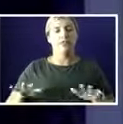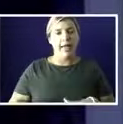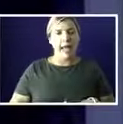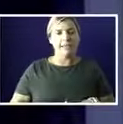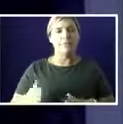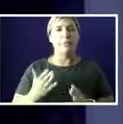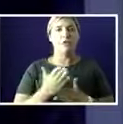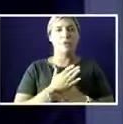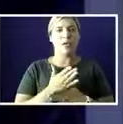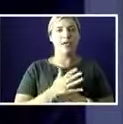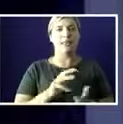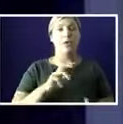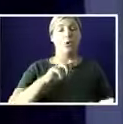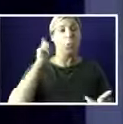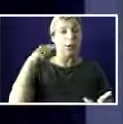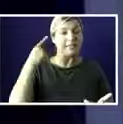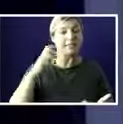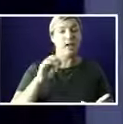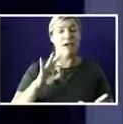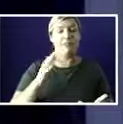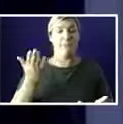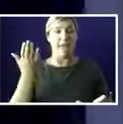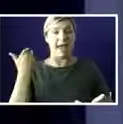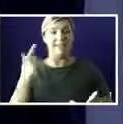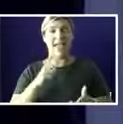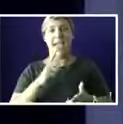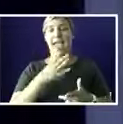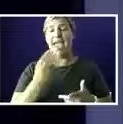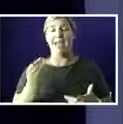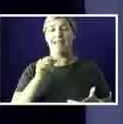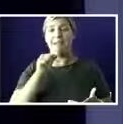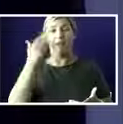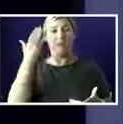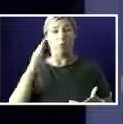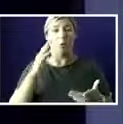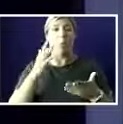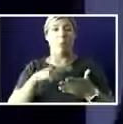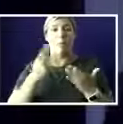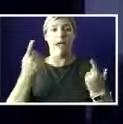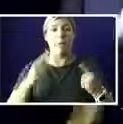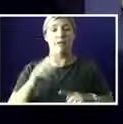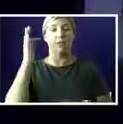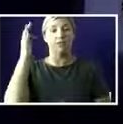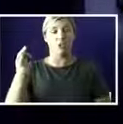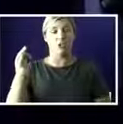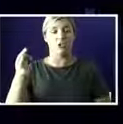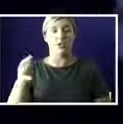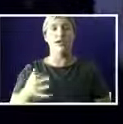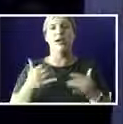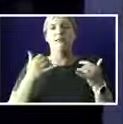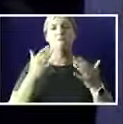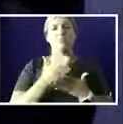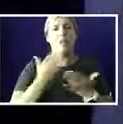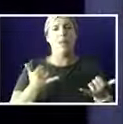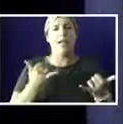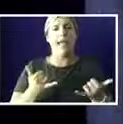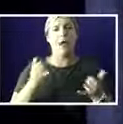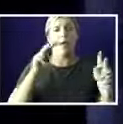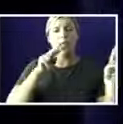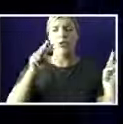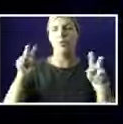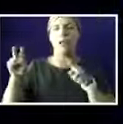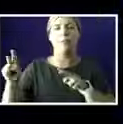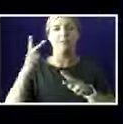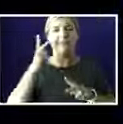of the future. Let's stop for a second and enjoy the moment we're in. Look around at all the faces here to